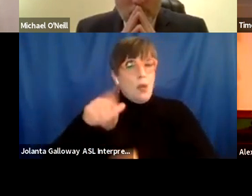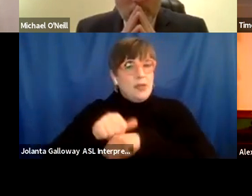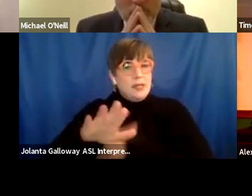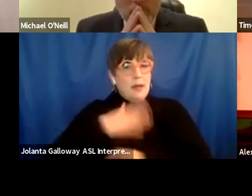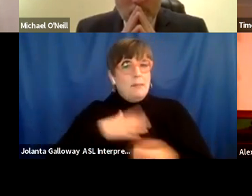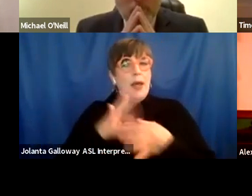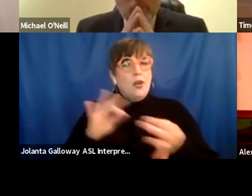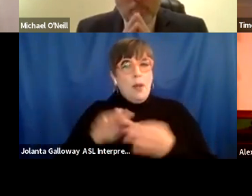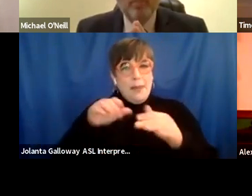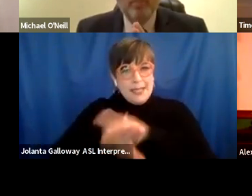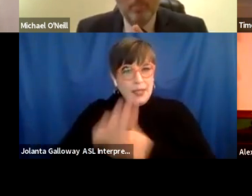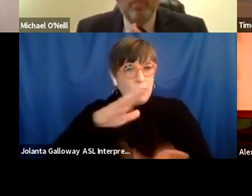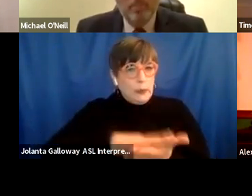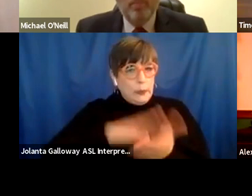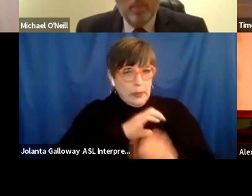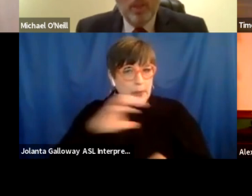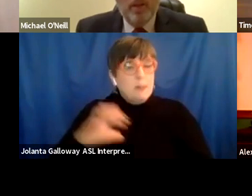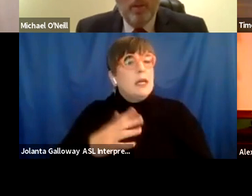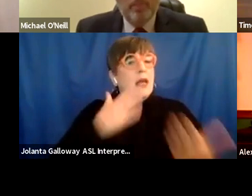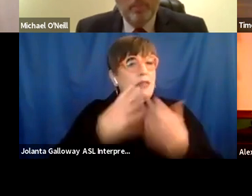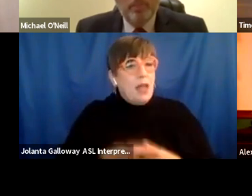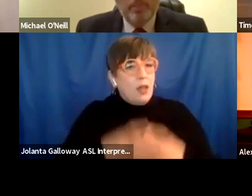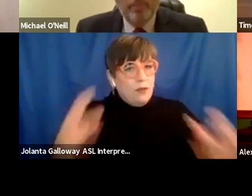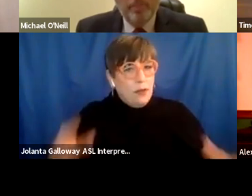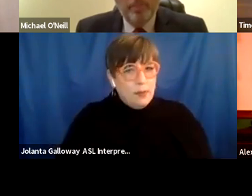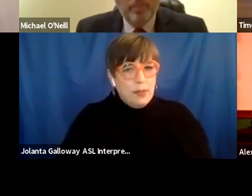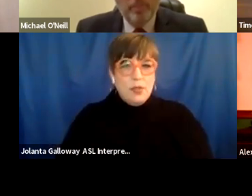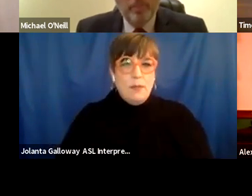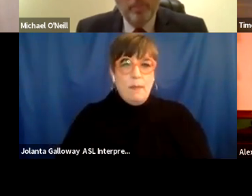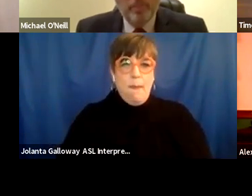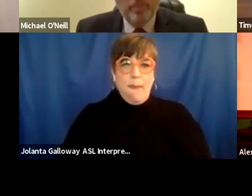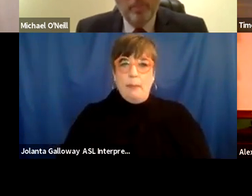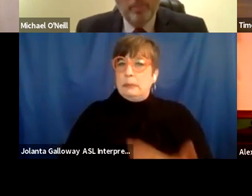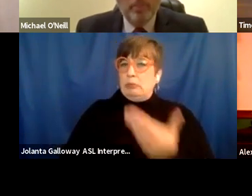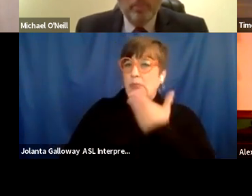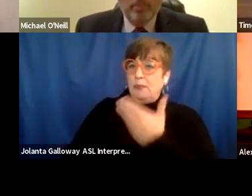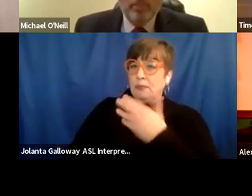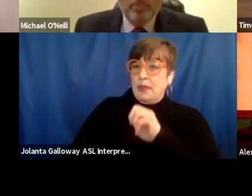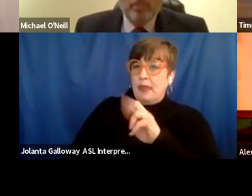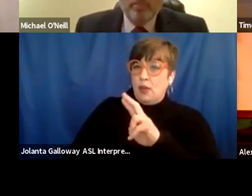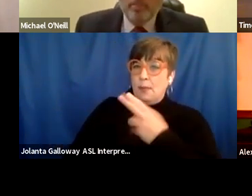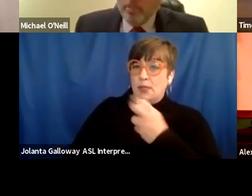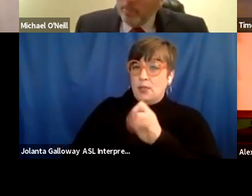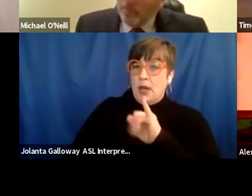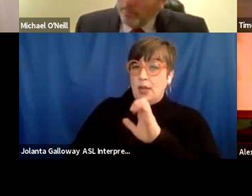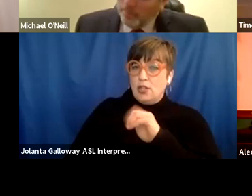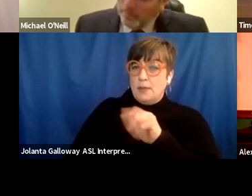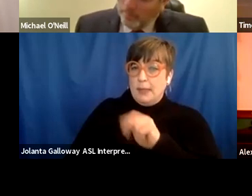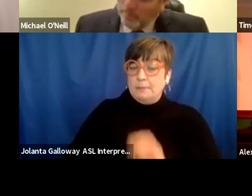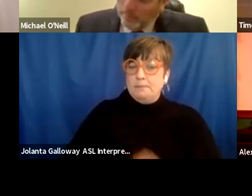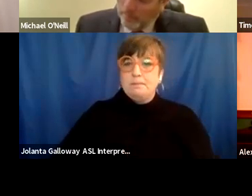comments into the school committee. Thank you very much. Thank you, Mr. Heishman. Our next speakers are Ruby